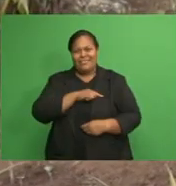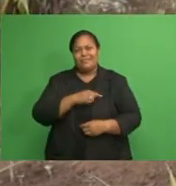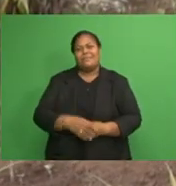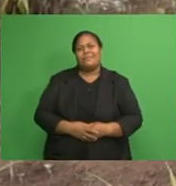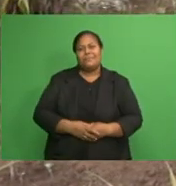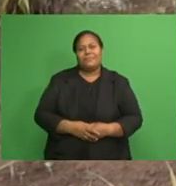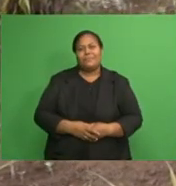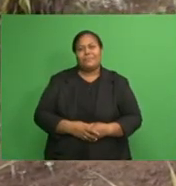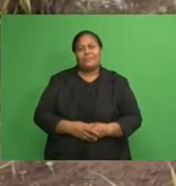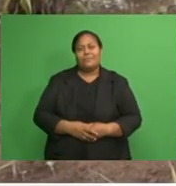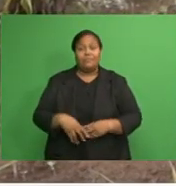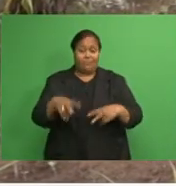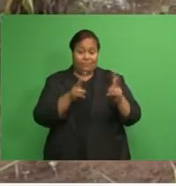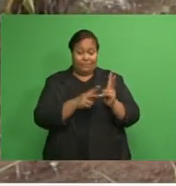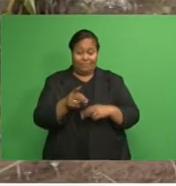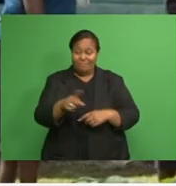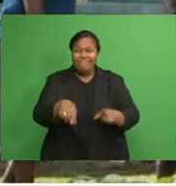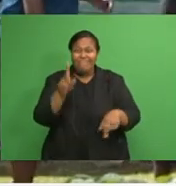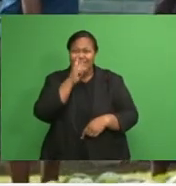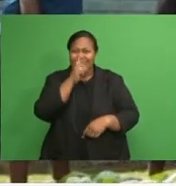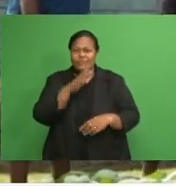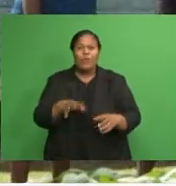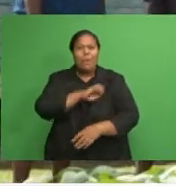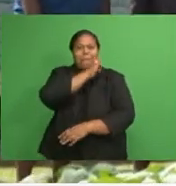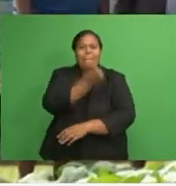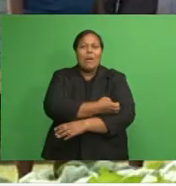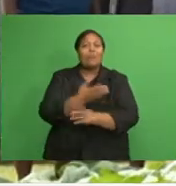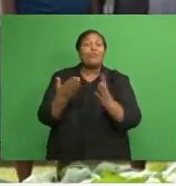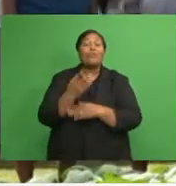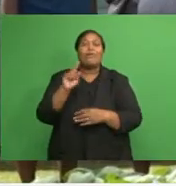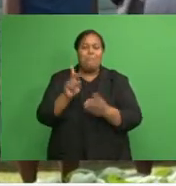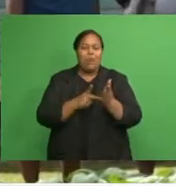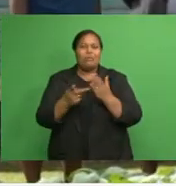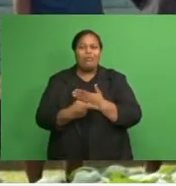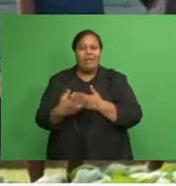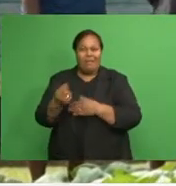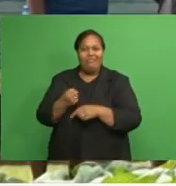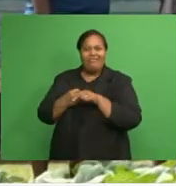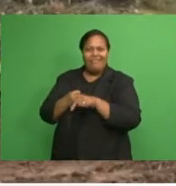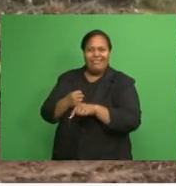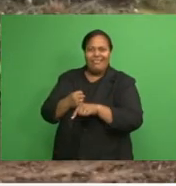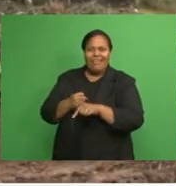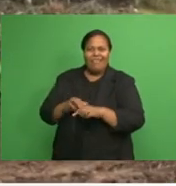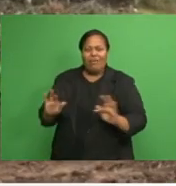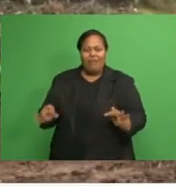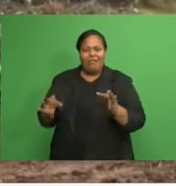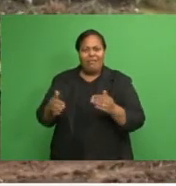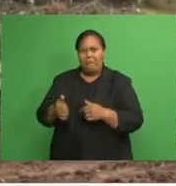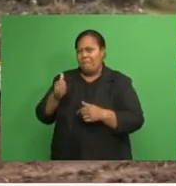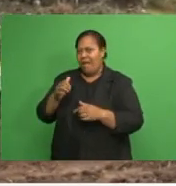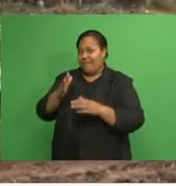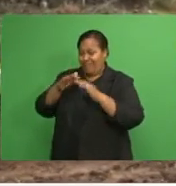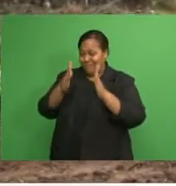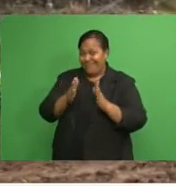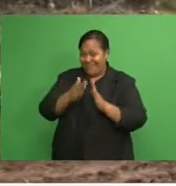The villagers were empowered under the Wakarawai Fiji Pro-Resilience Project to venture into backyard farming as a means to address food